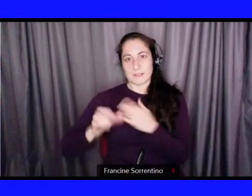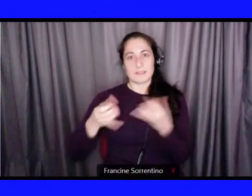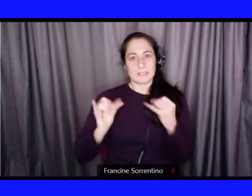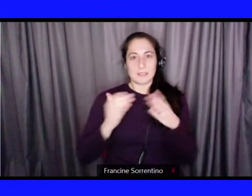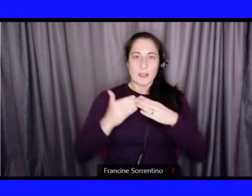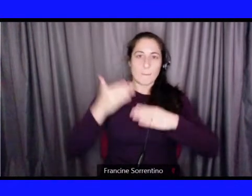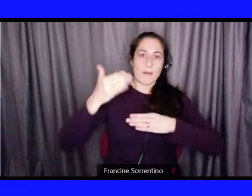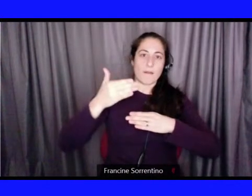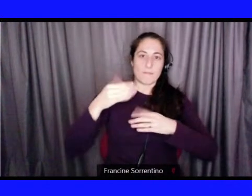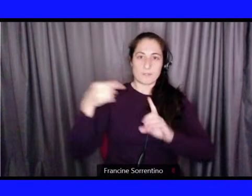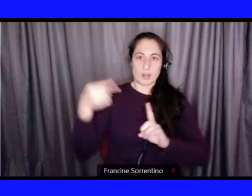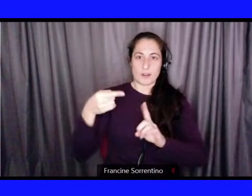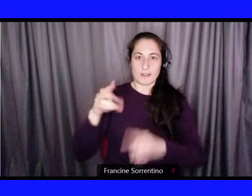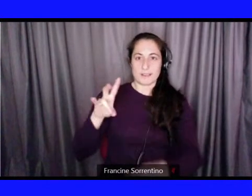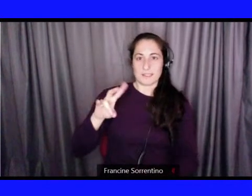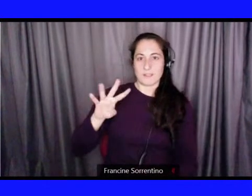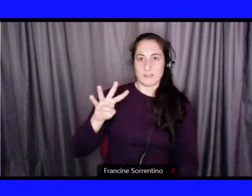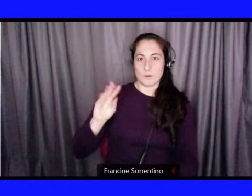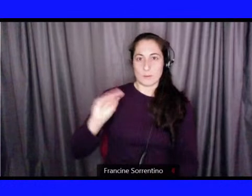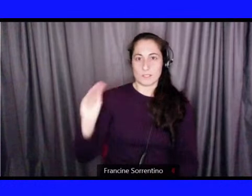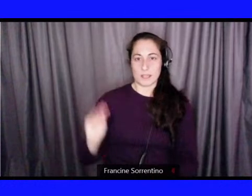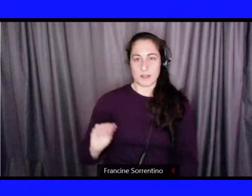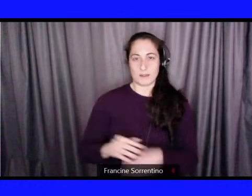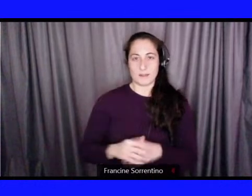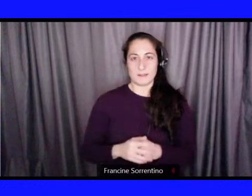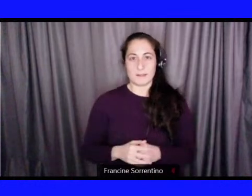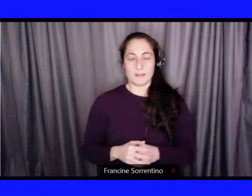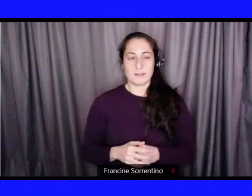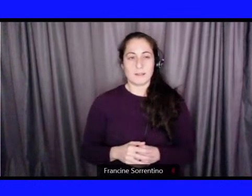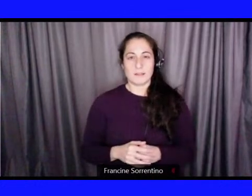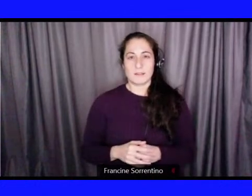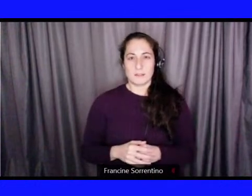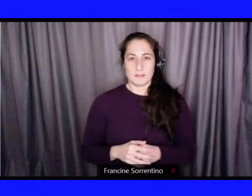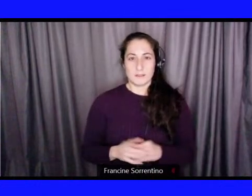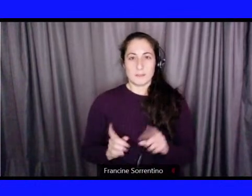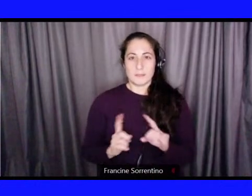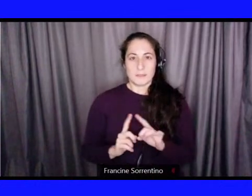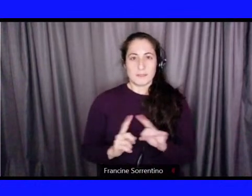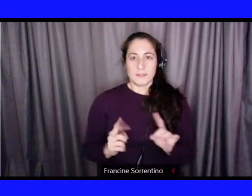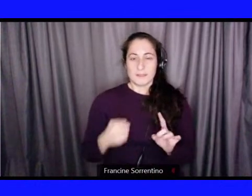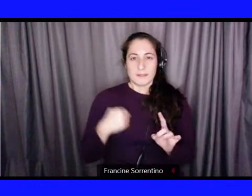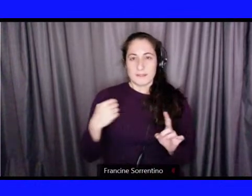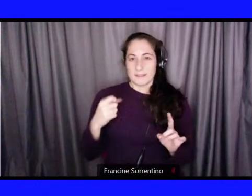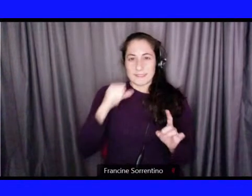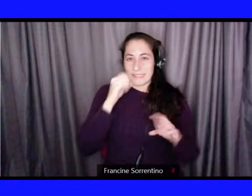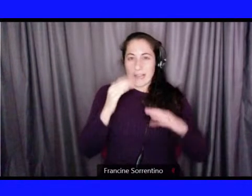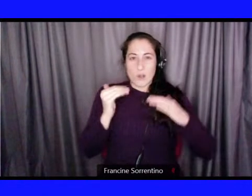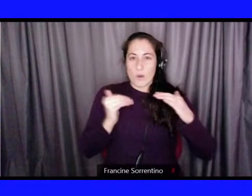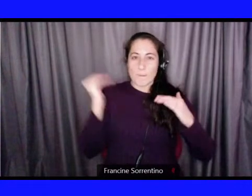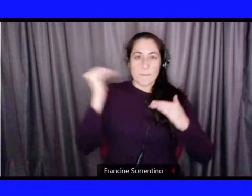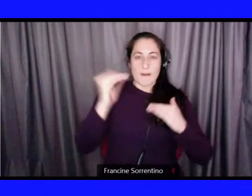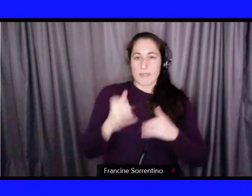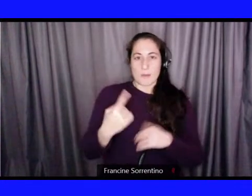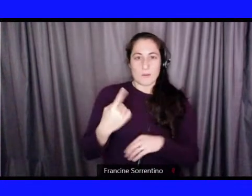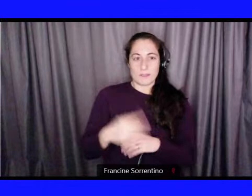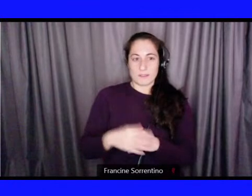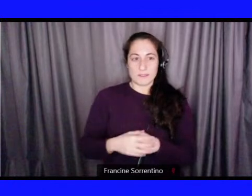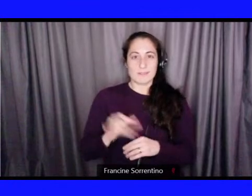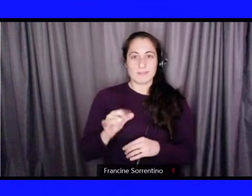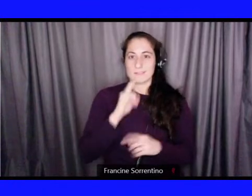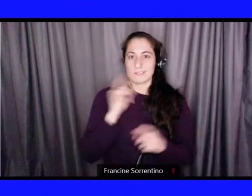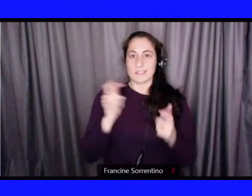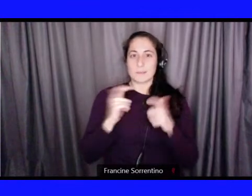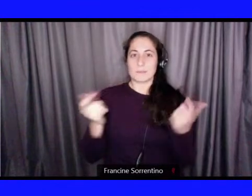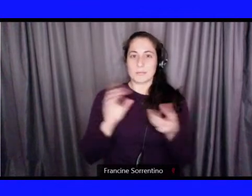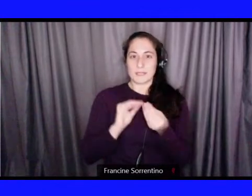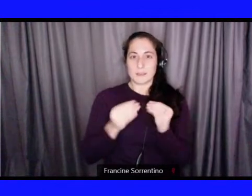steady and frustratingly below target at 38.6. Very difficult to move that given the sheer scale of the